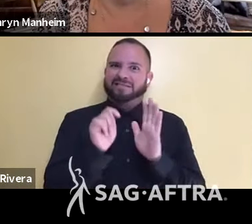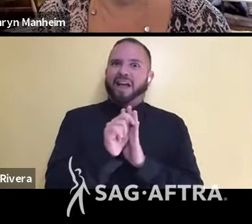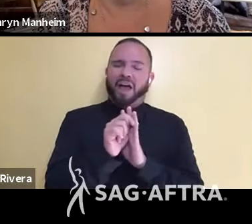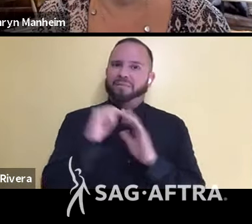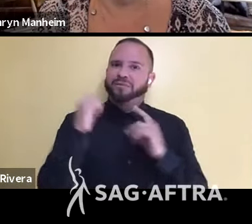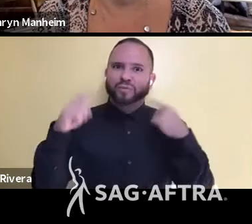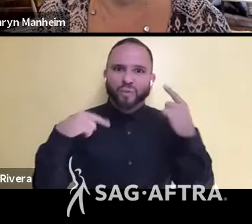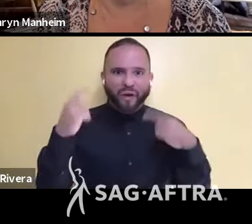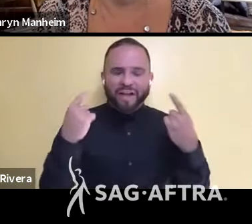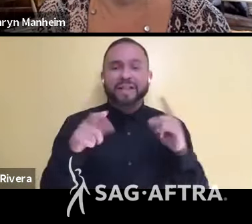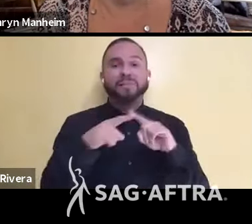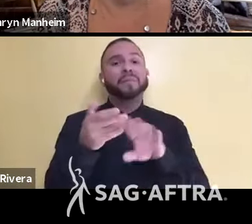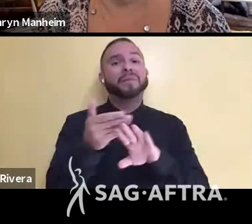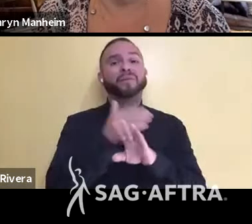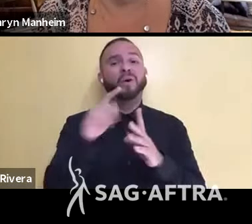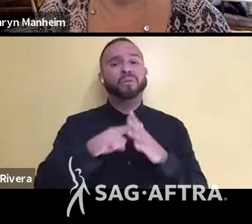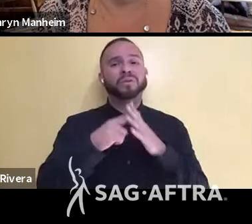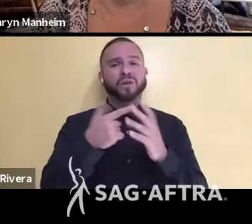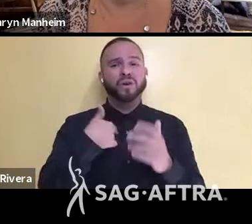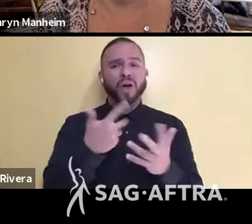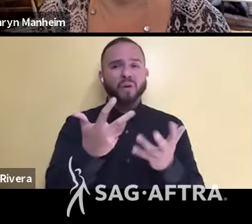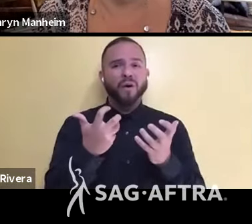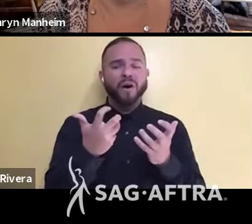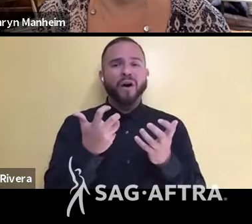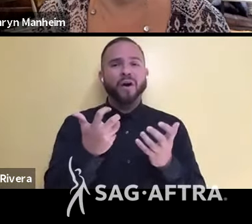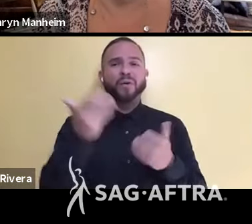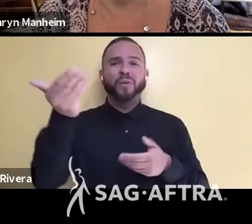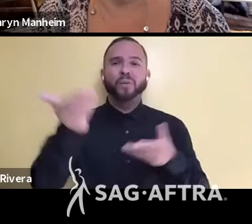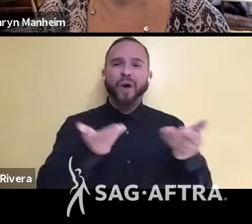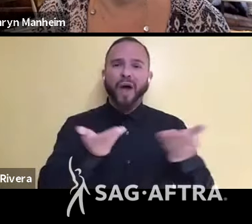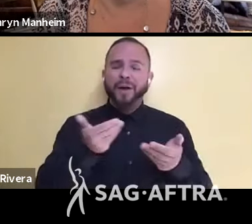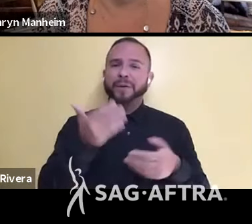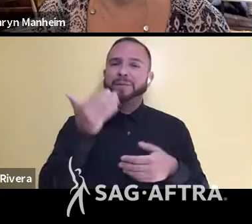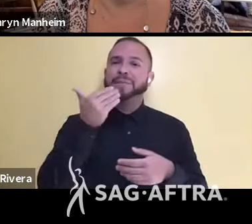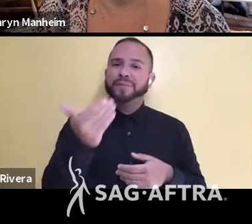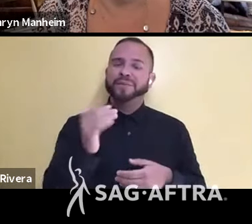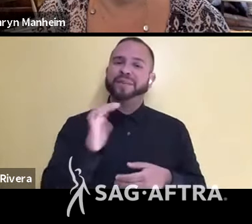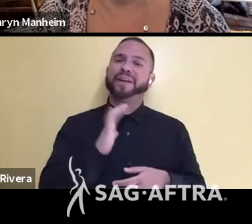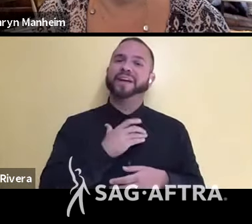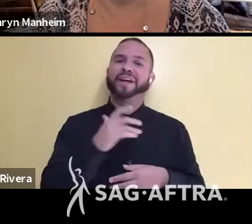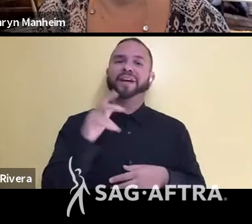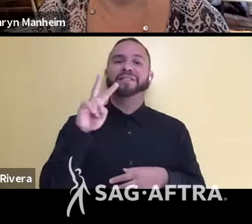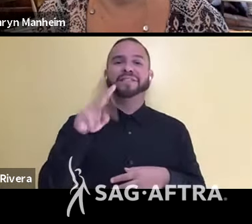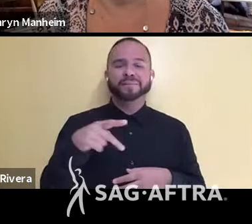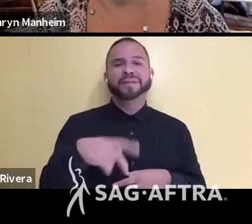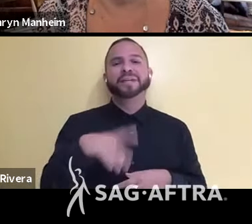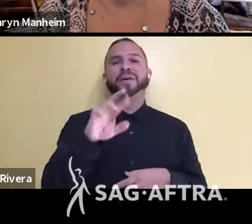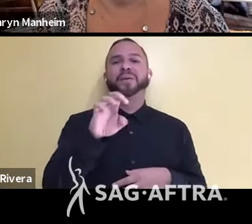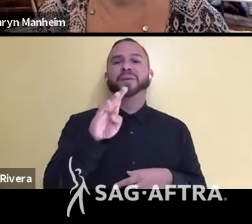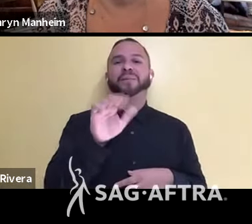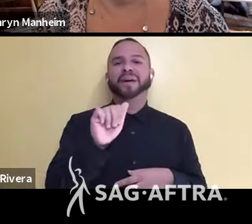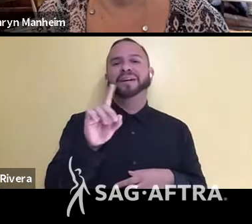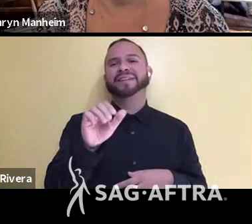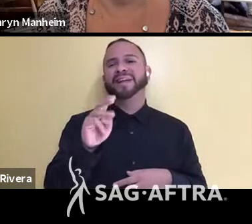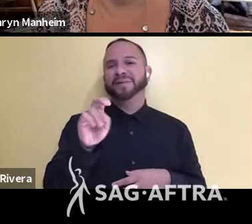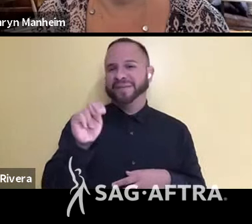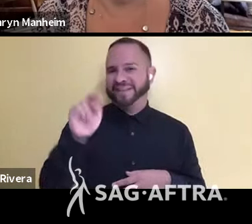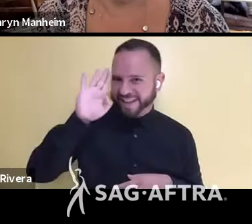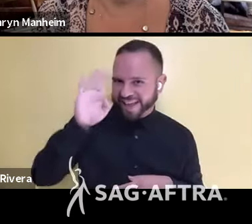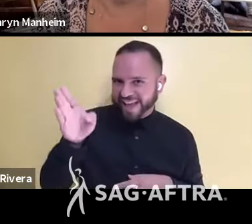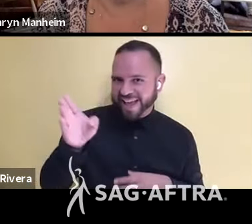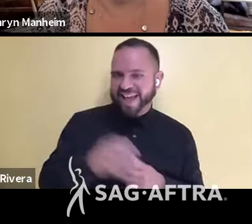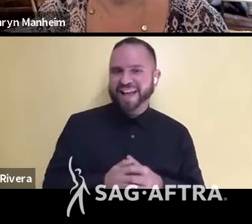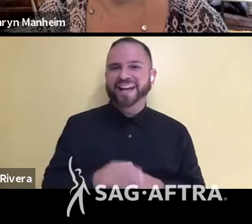period. Before we begin, I just want to welcome and thank our Executive Vice President, Rebecca Damon. Hi, Rebecca. And our